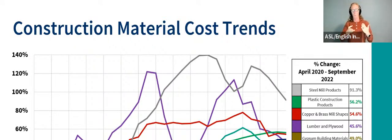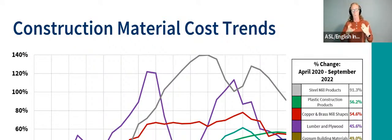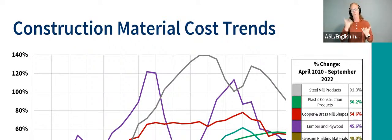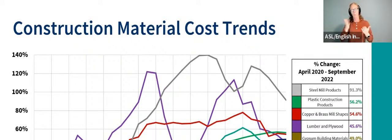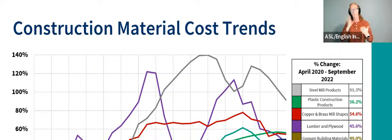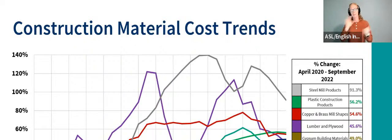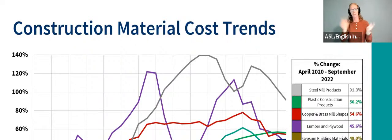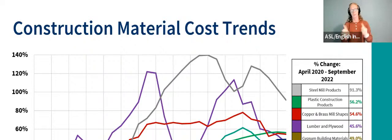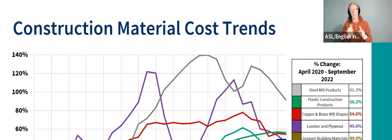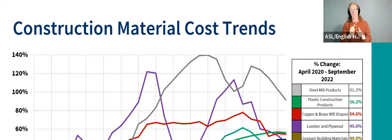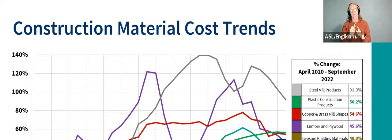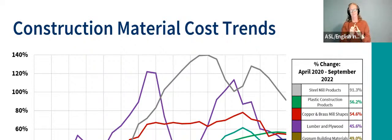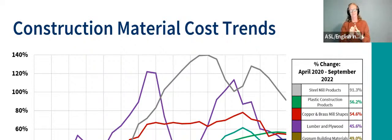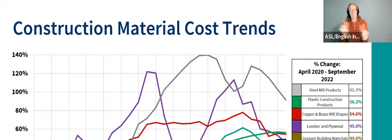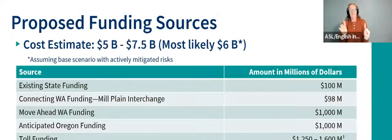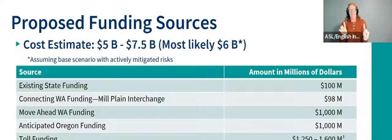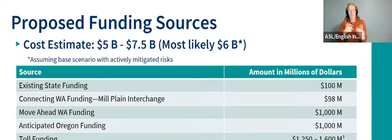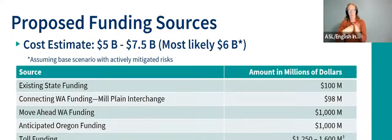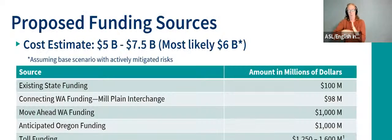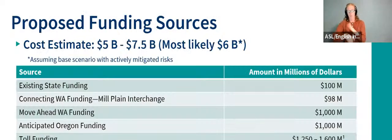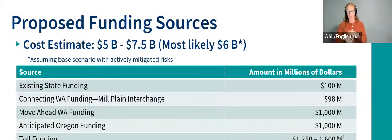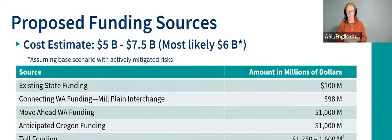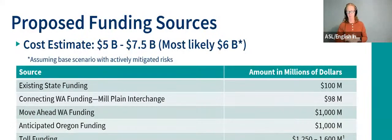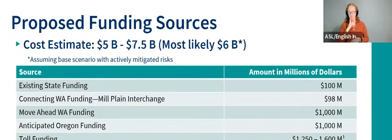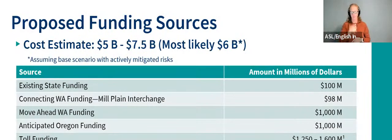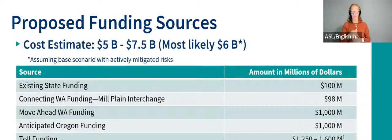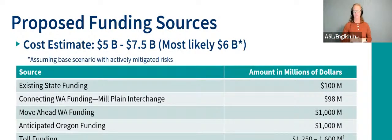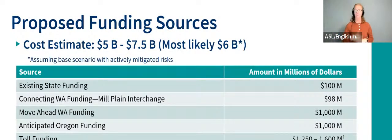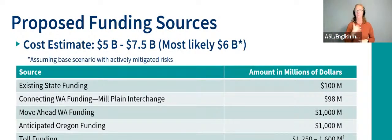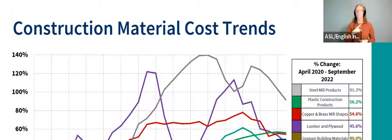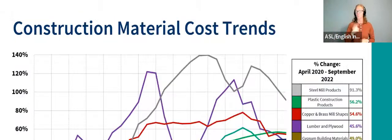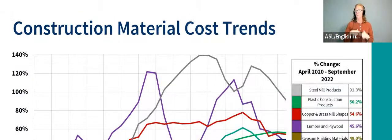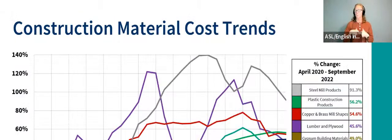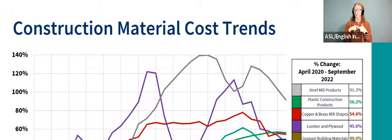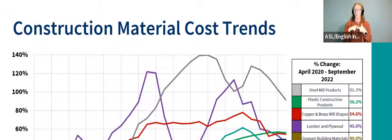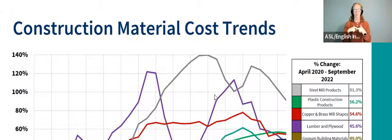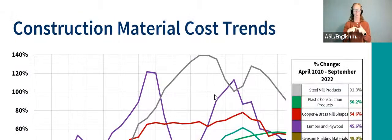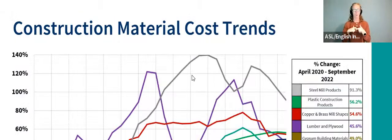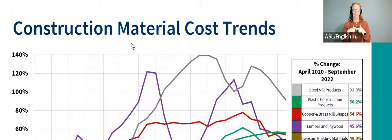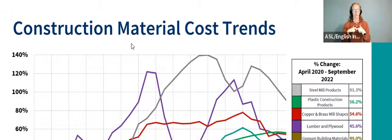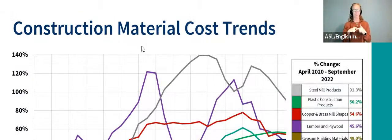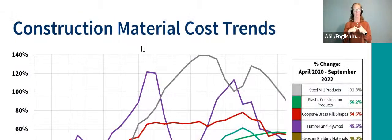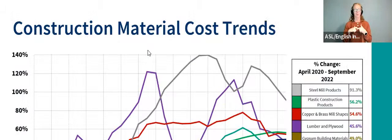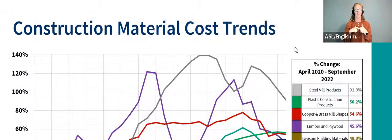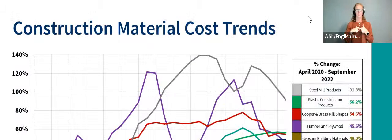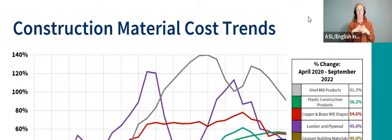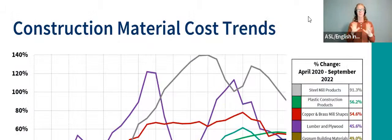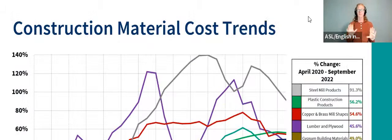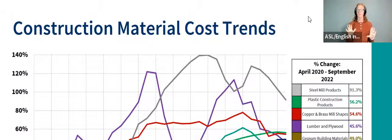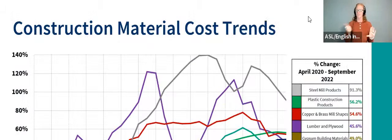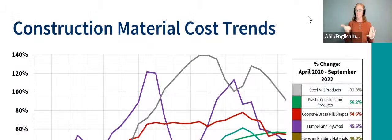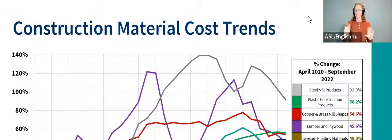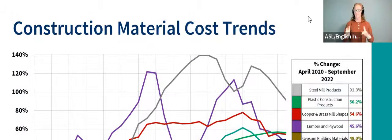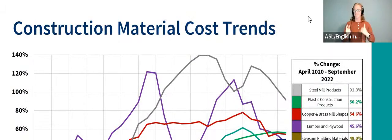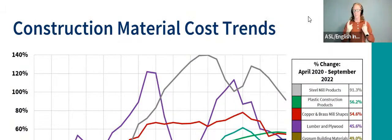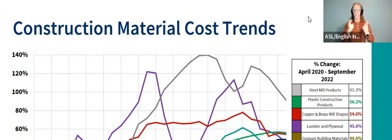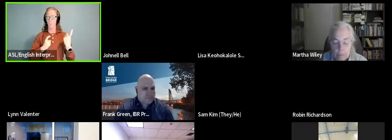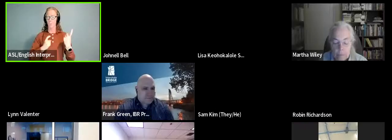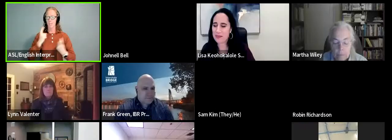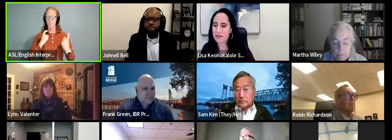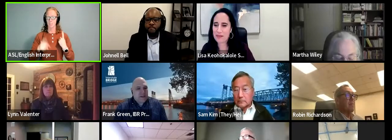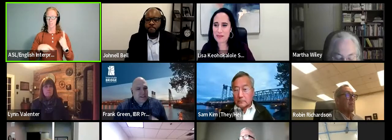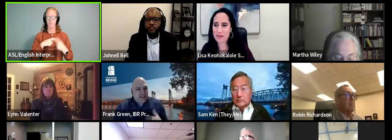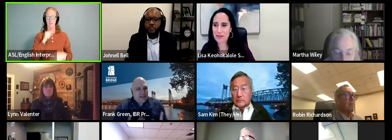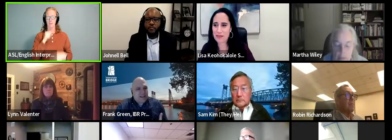different. And so I wanted to pause for a second before I go to the next slide and ask if there are any questions about the